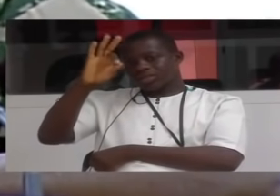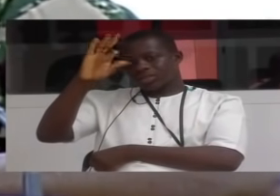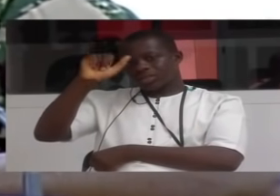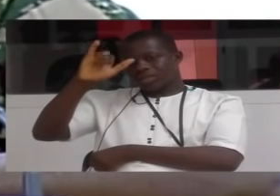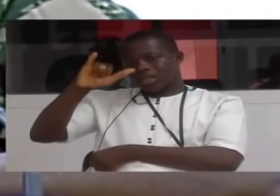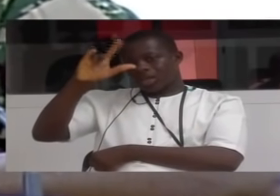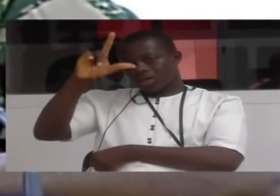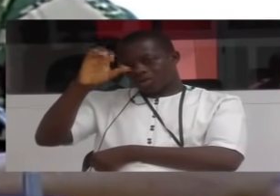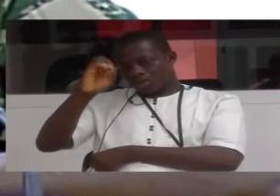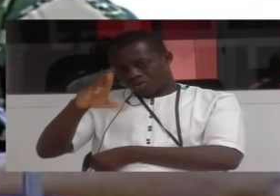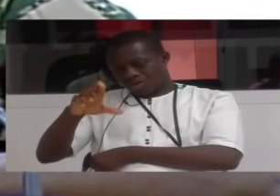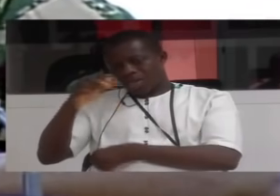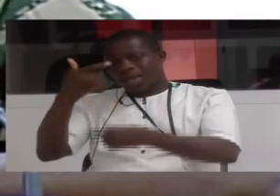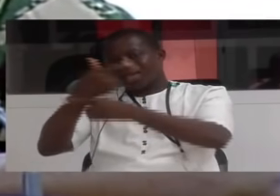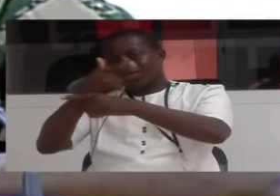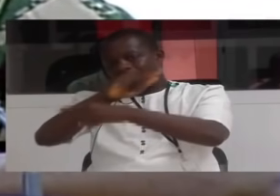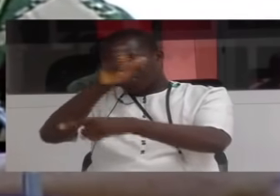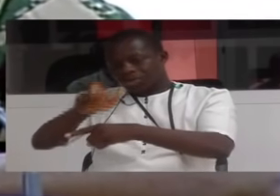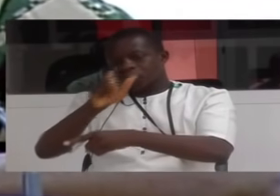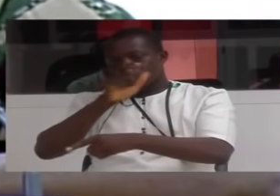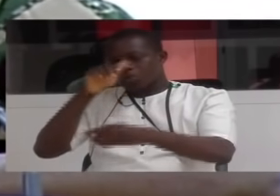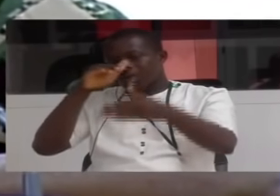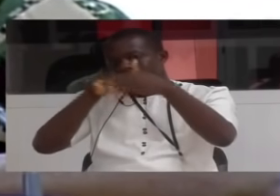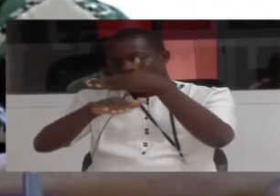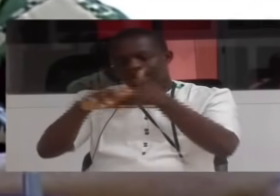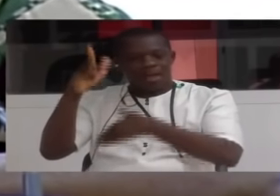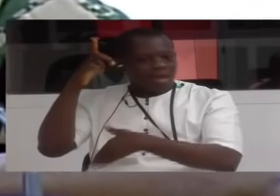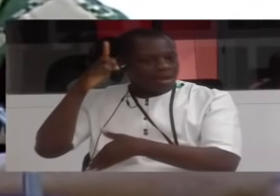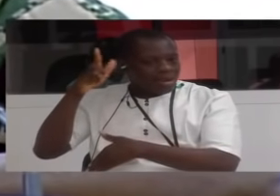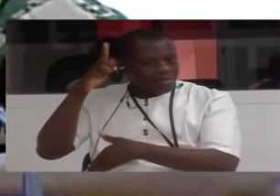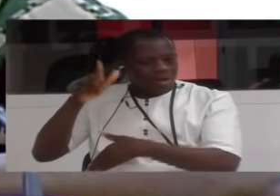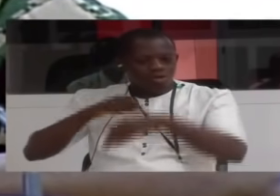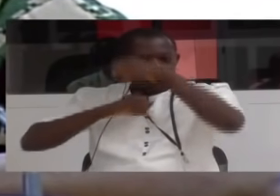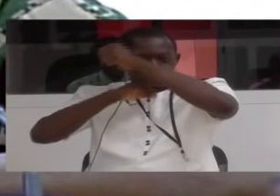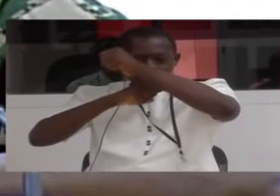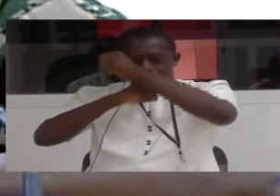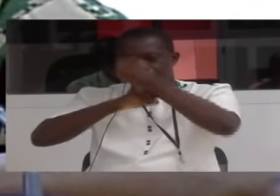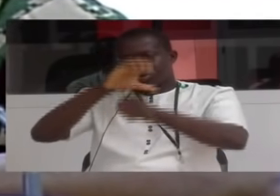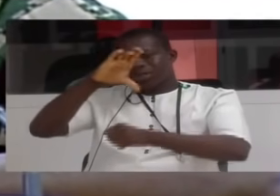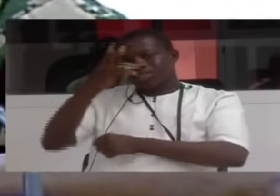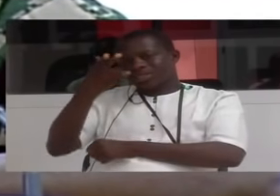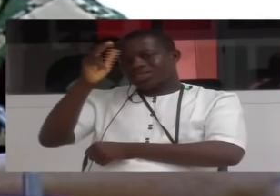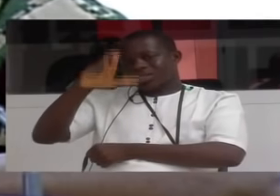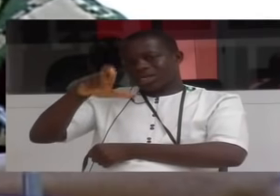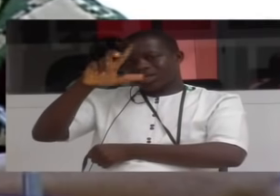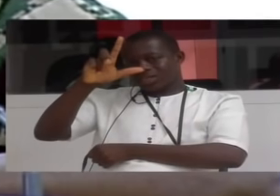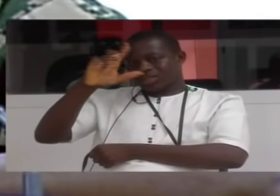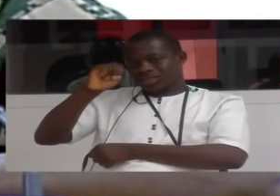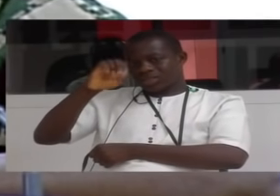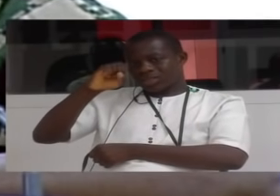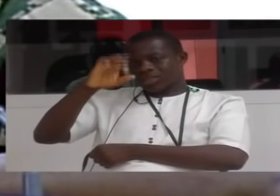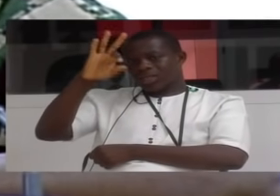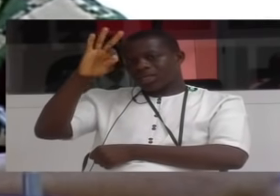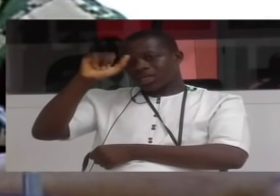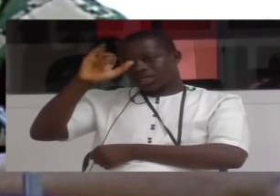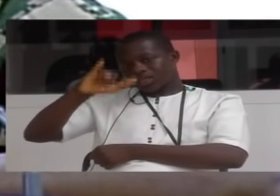yu nekkon Liberia di xéxal Charles Tello ñooñu la. They were people who were supporting Charles Tello. These were fighters